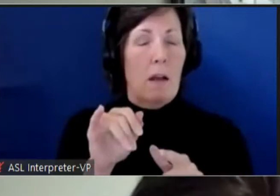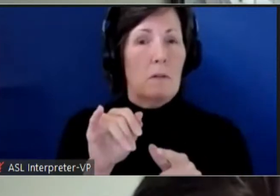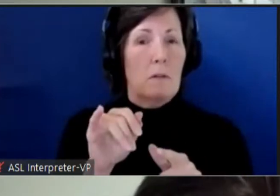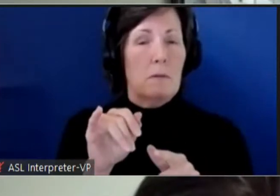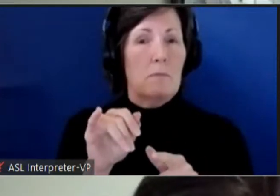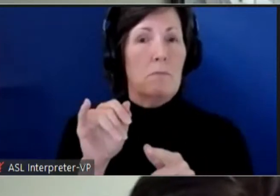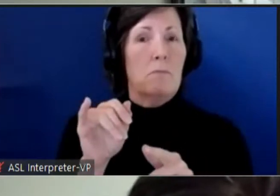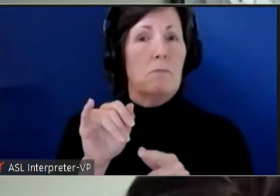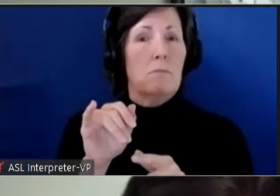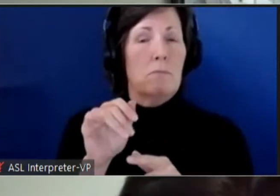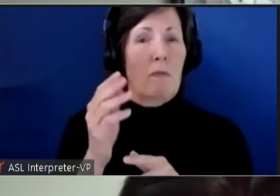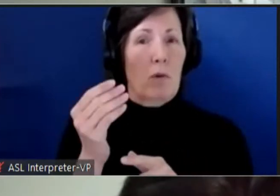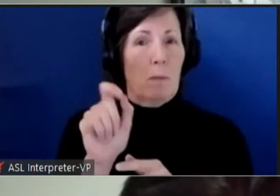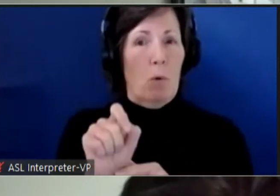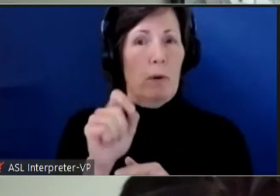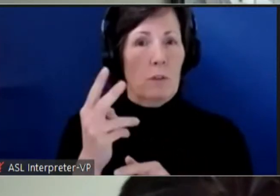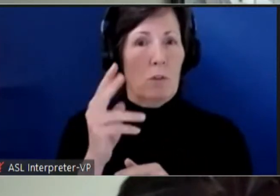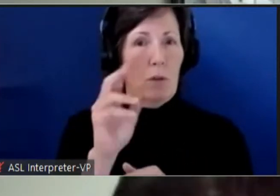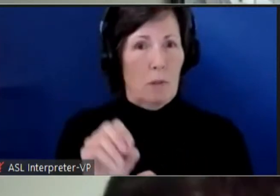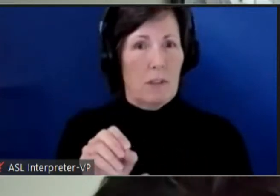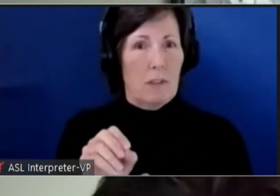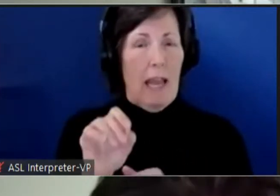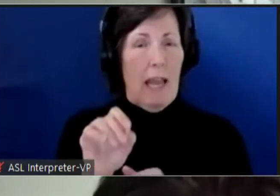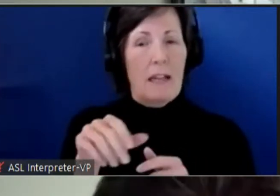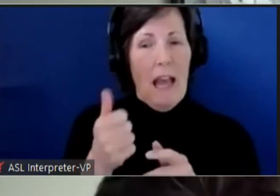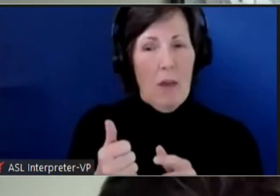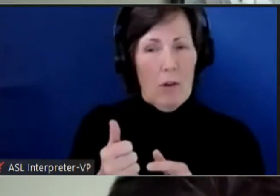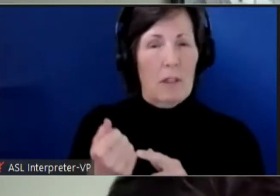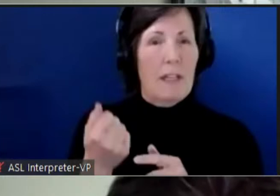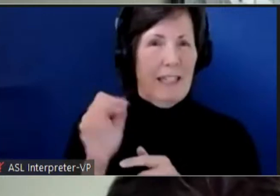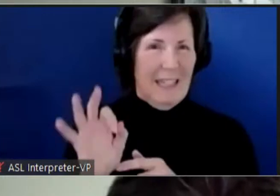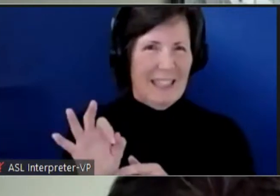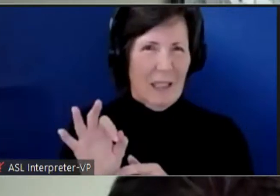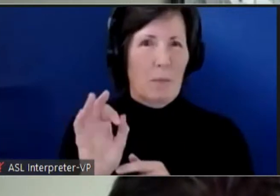other and unknown together are 19%.